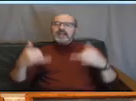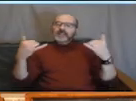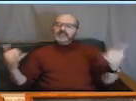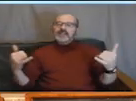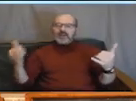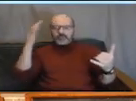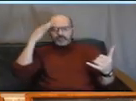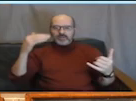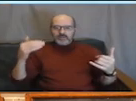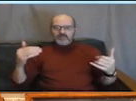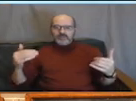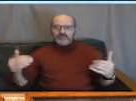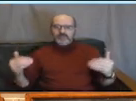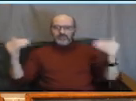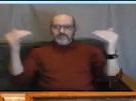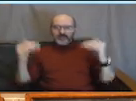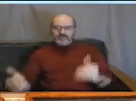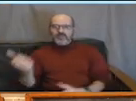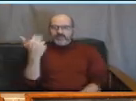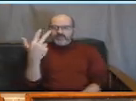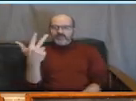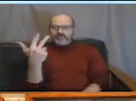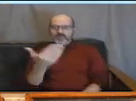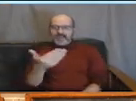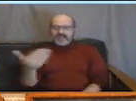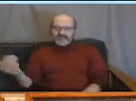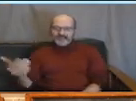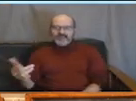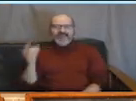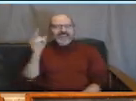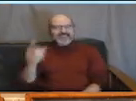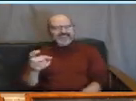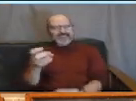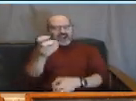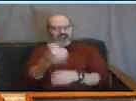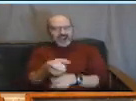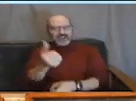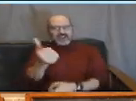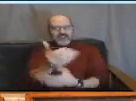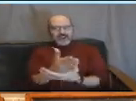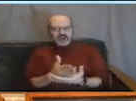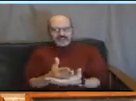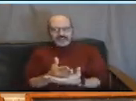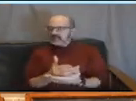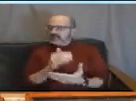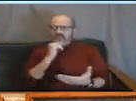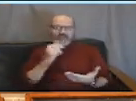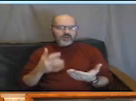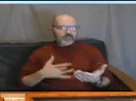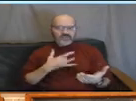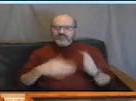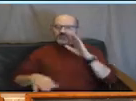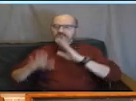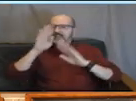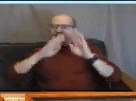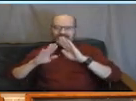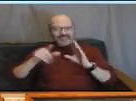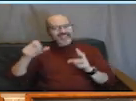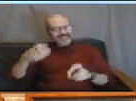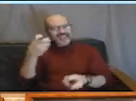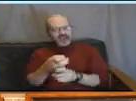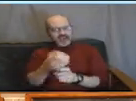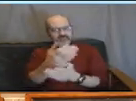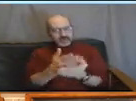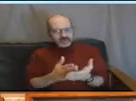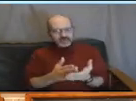Now we're going to move to 3 items. This is the hardest part. Don't get frustrated. It is the hardest